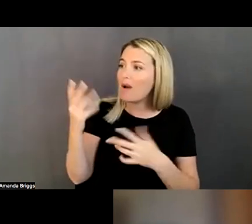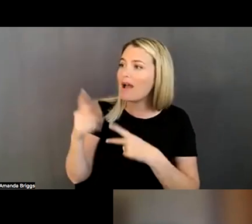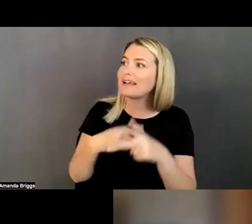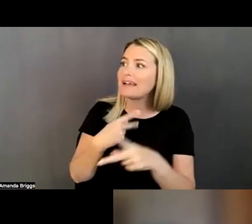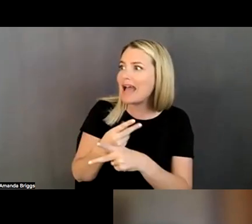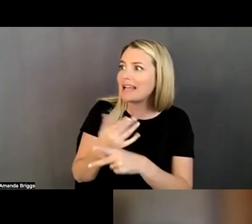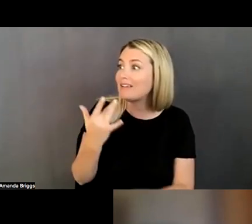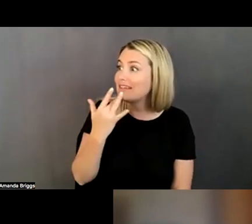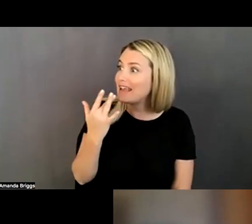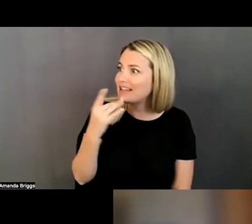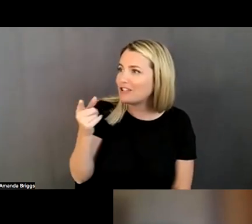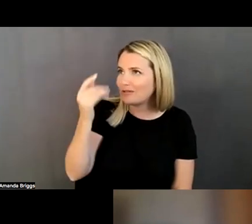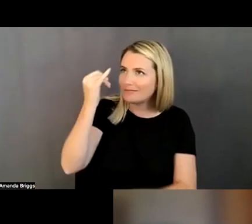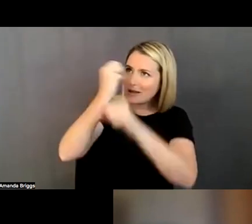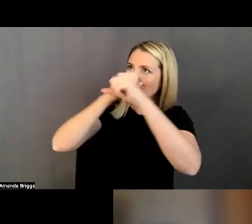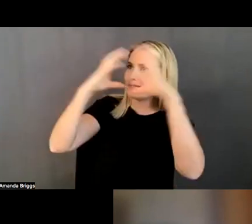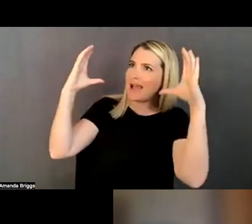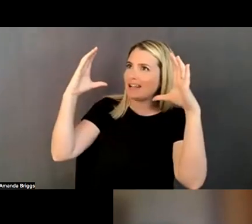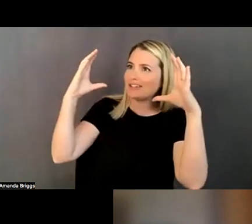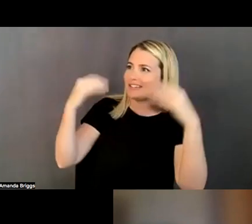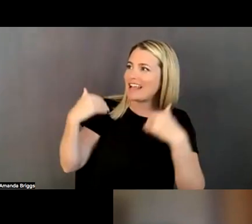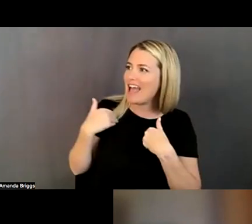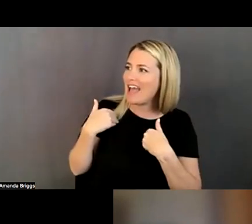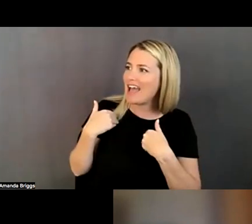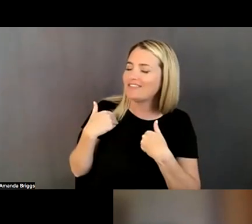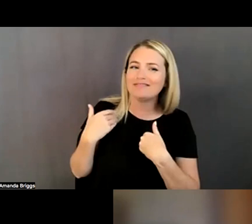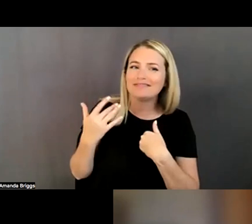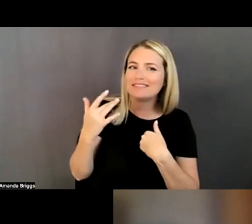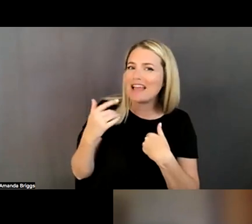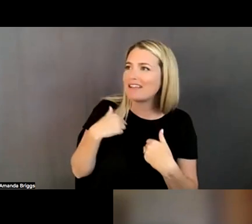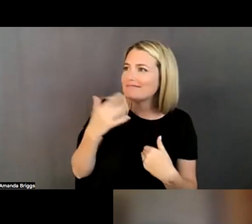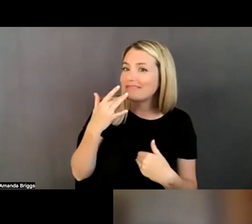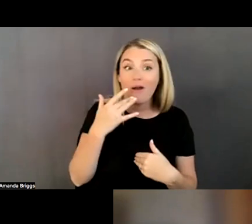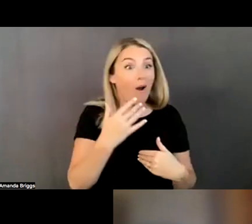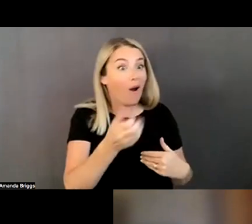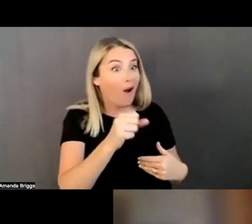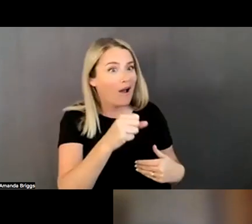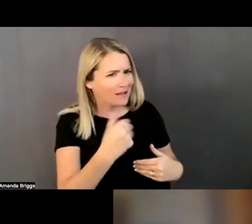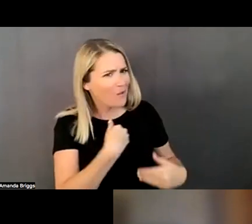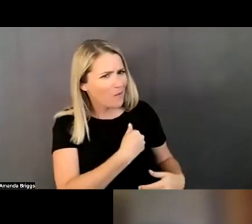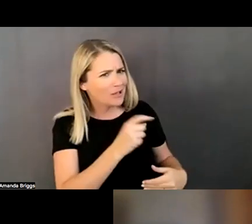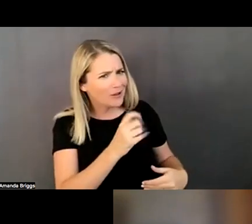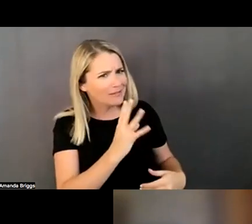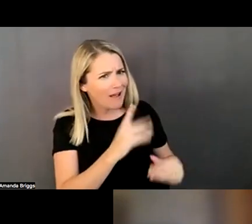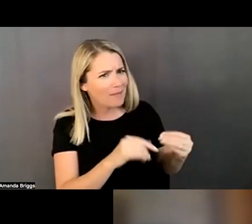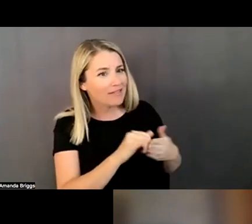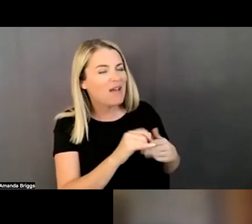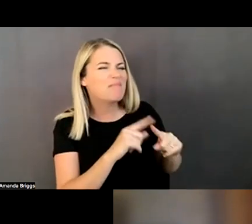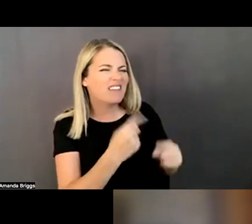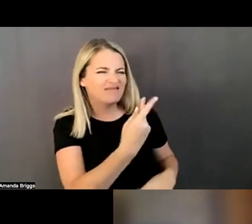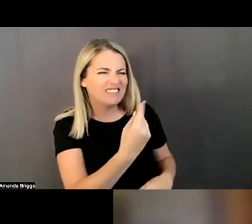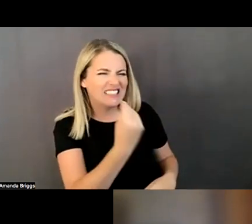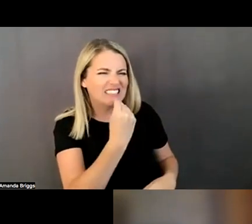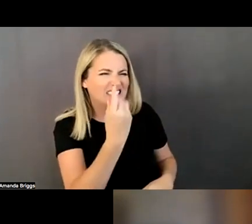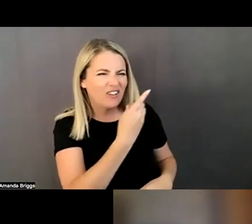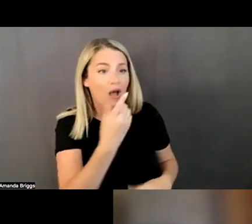in my mouth. I would too. Let's talk about it. Over a donut. I don't want a donut, but I